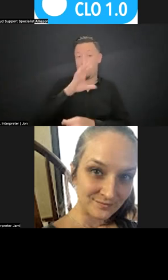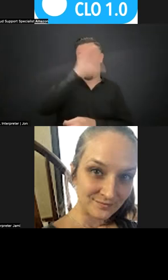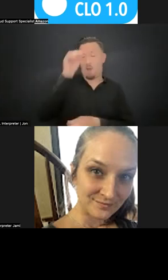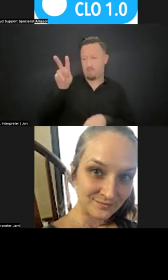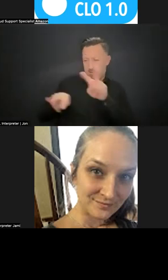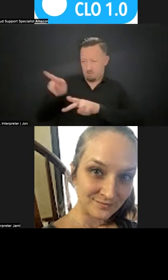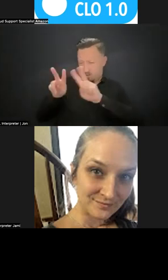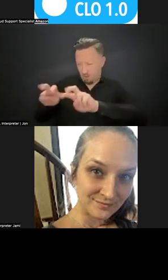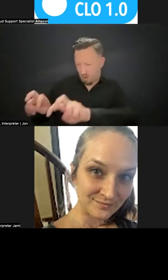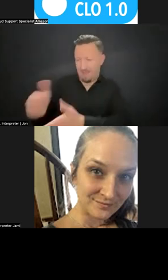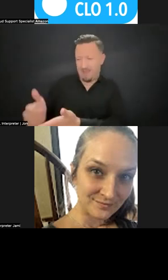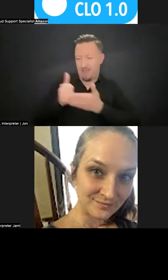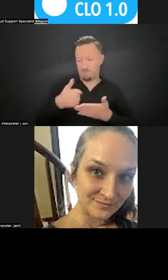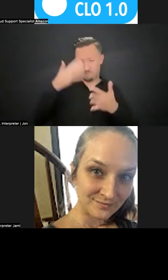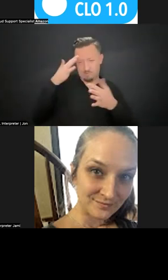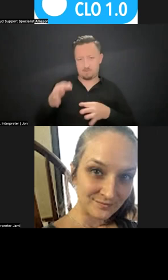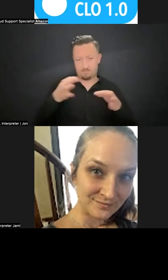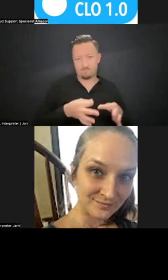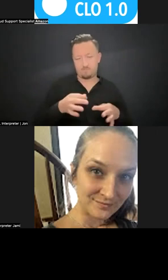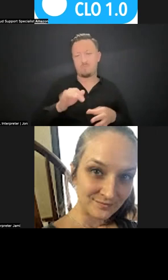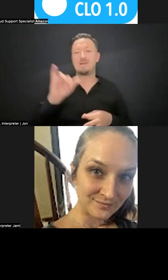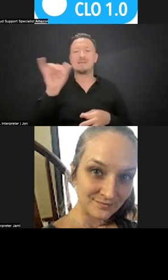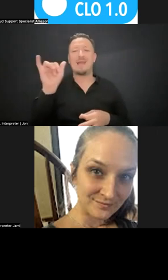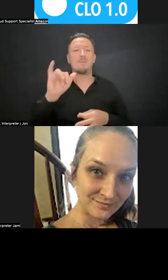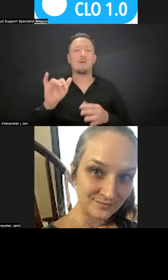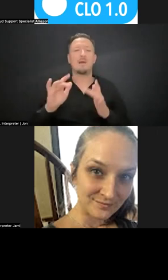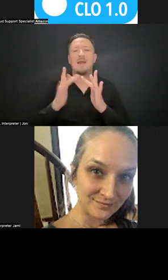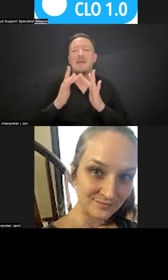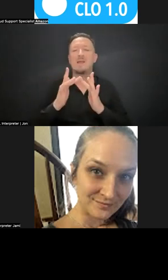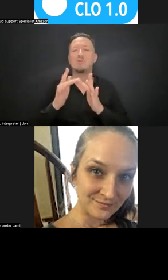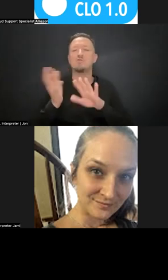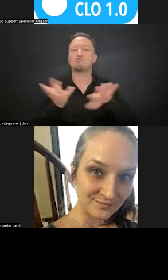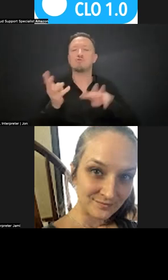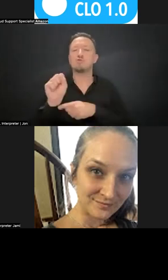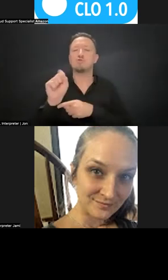at the future content of their audience and other areas.